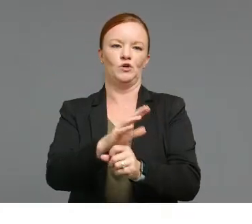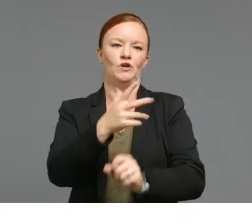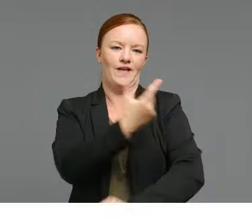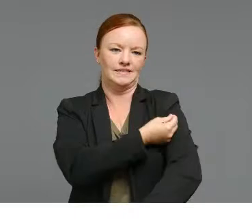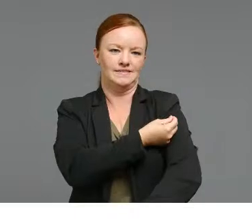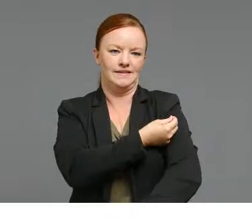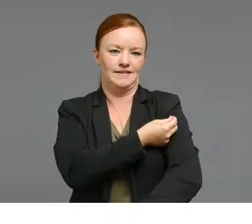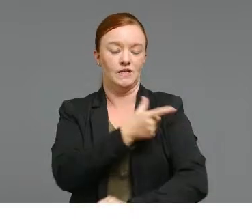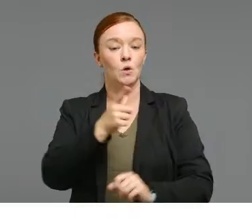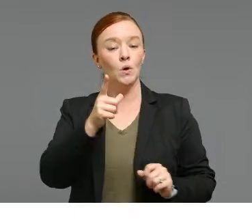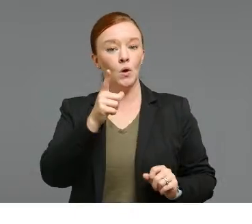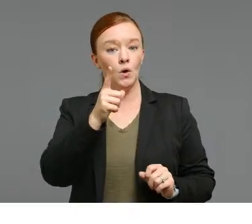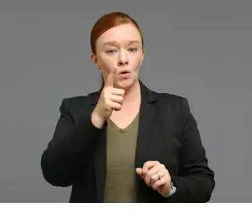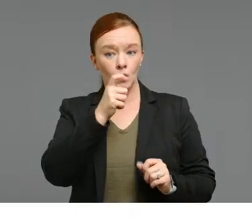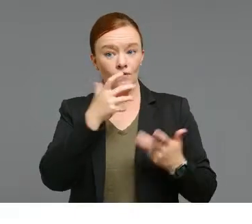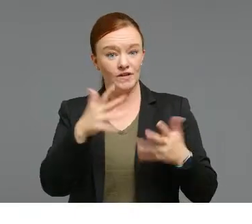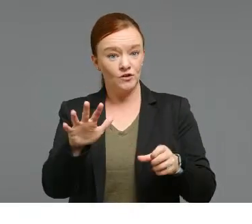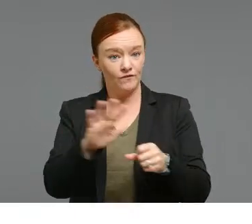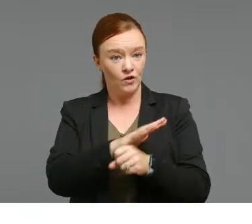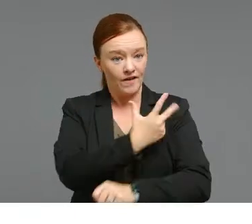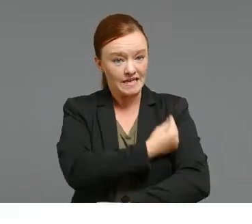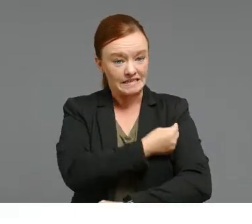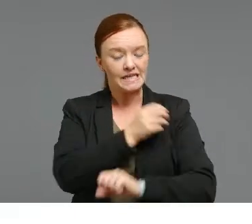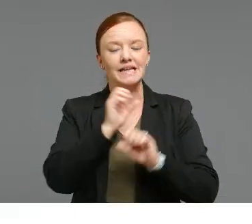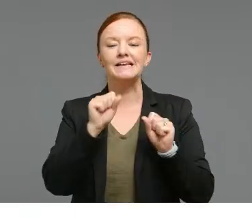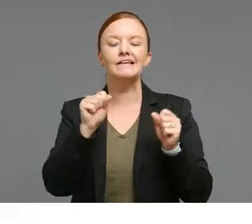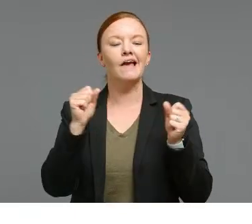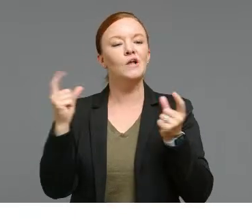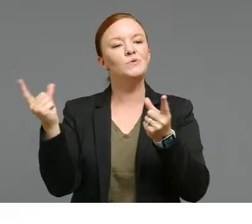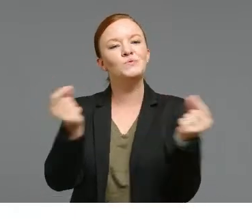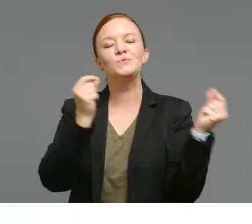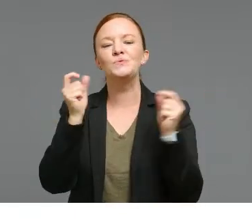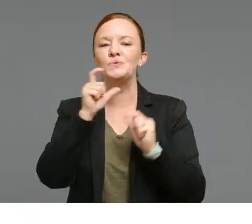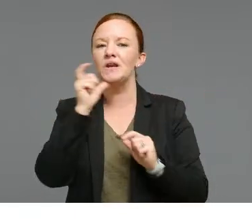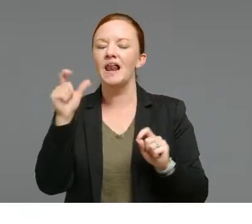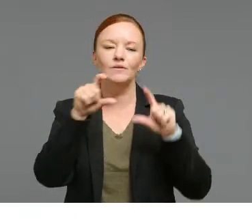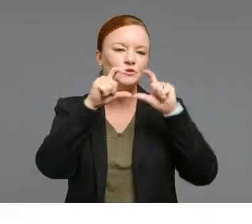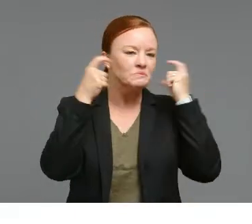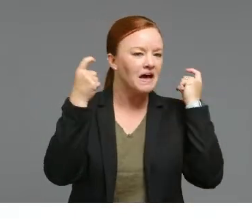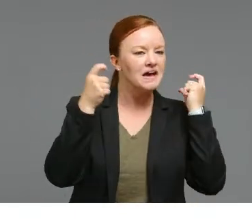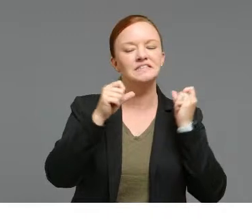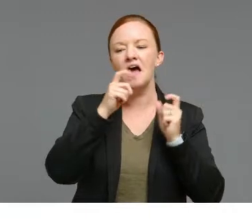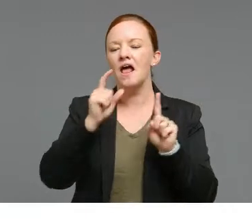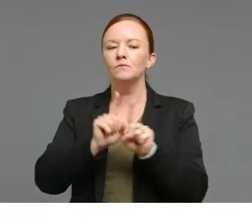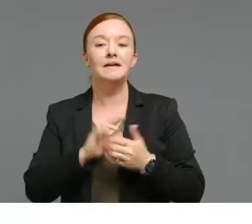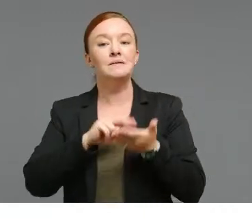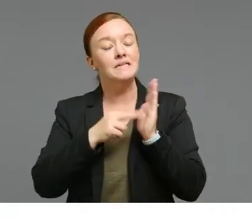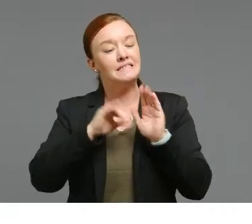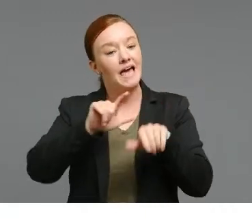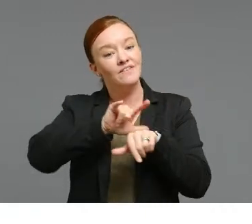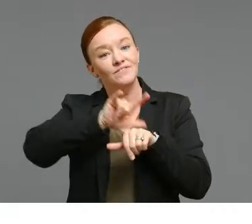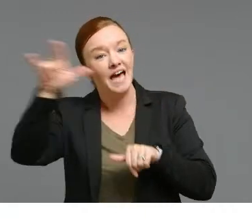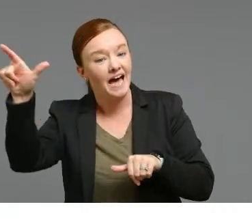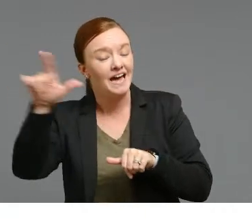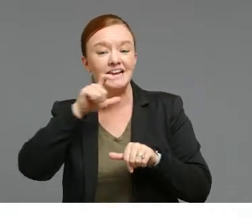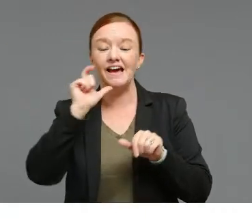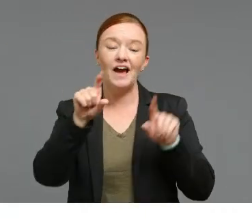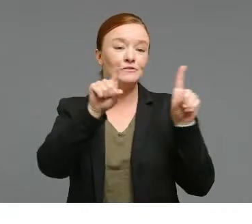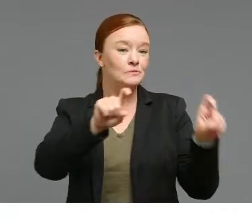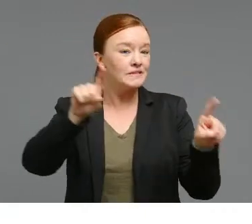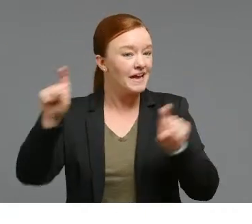our activities without wearing masks or physically distancing, except in places where it's required after the